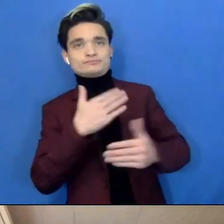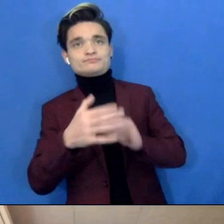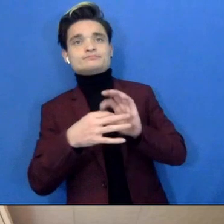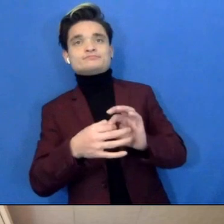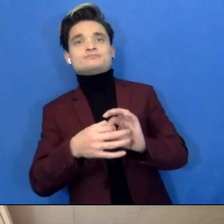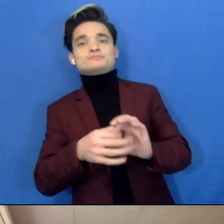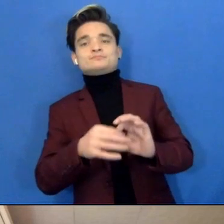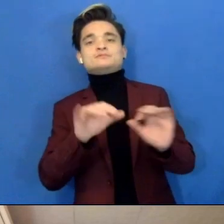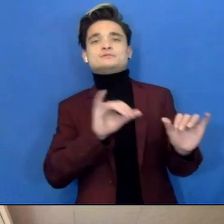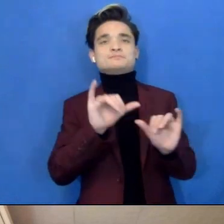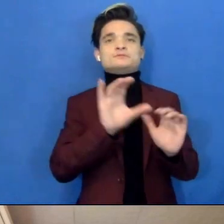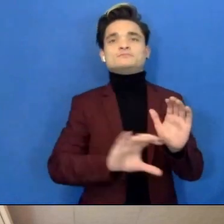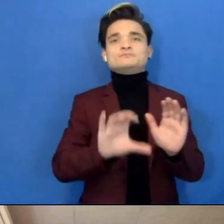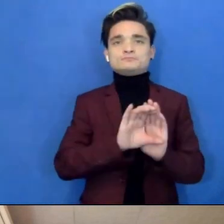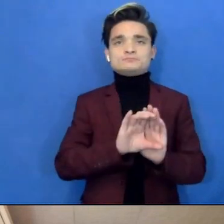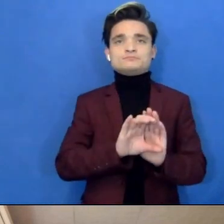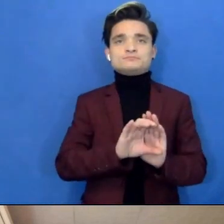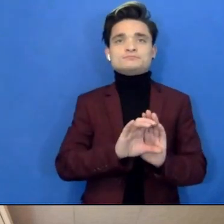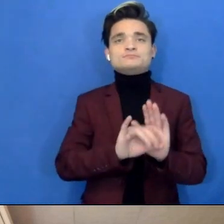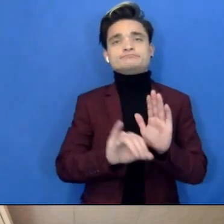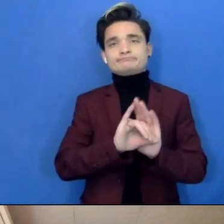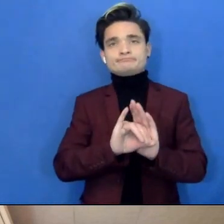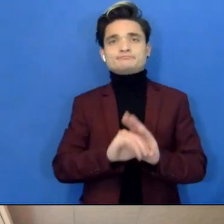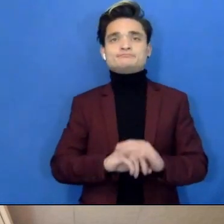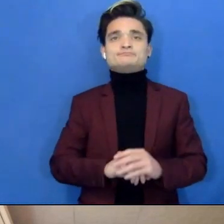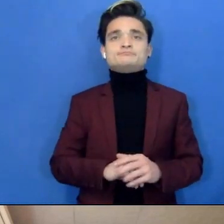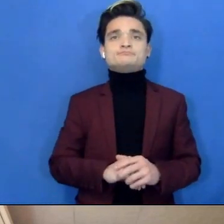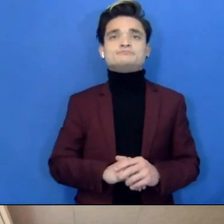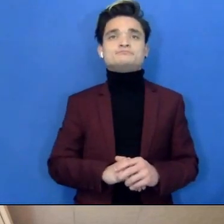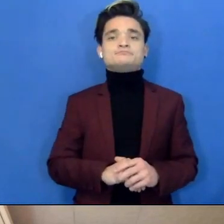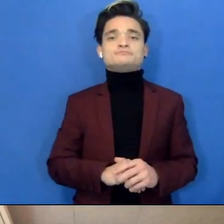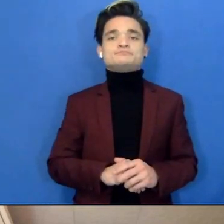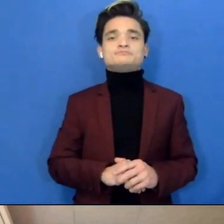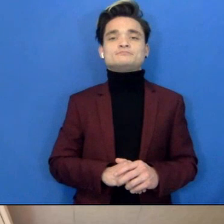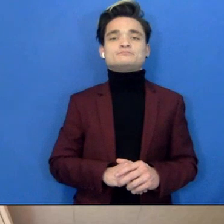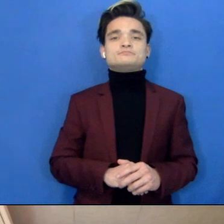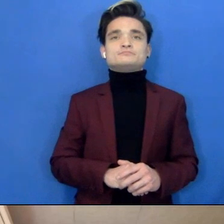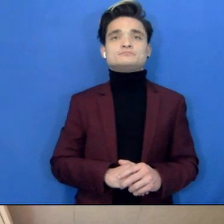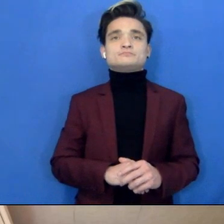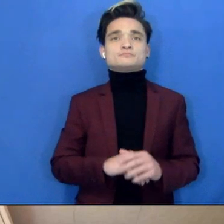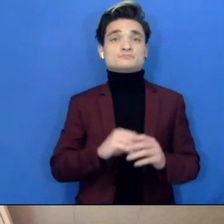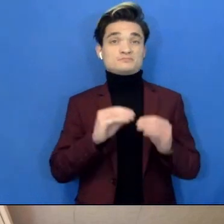you will disconnect for that cheap talk, if we can call it somehow.